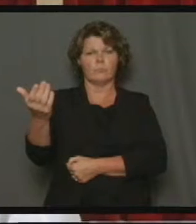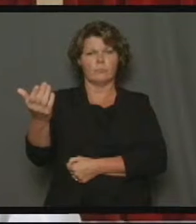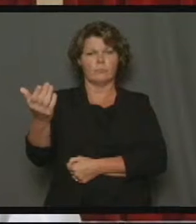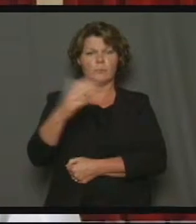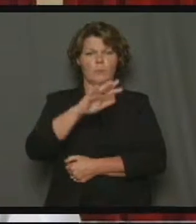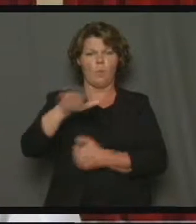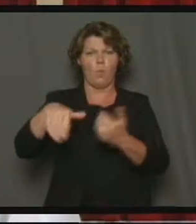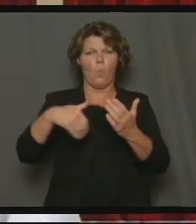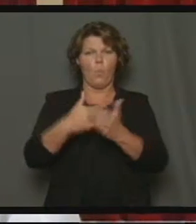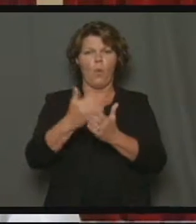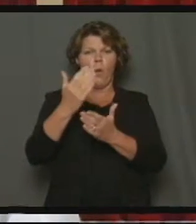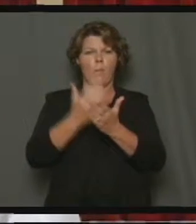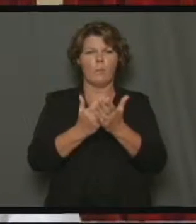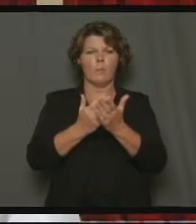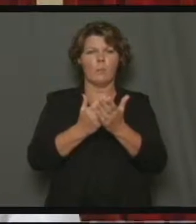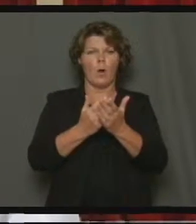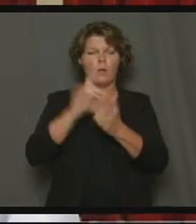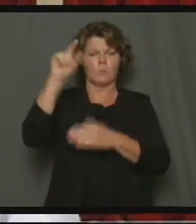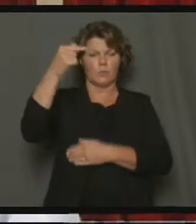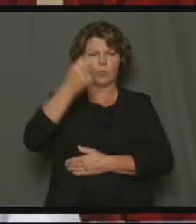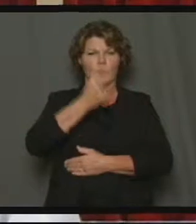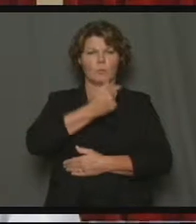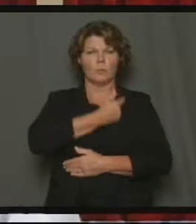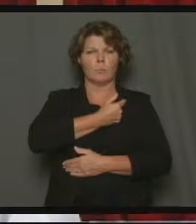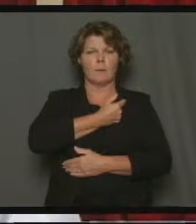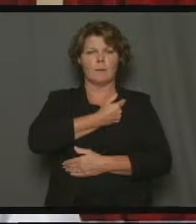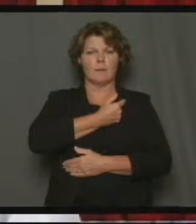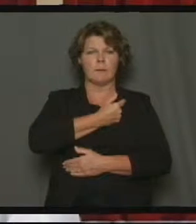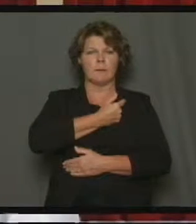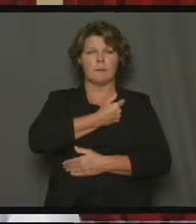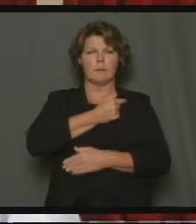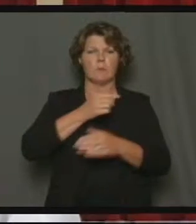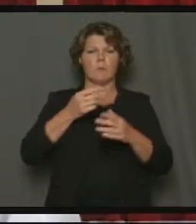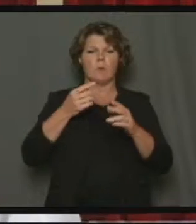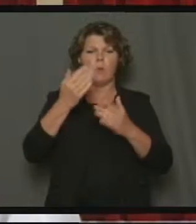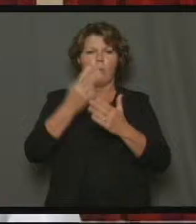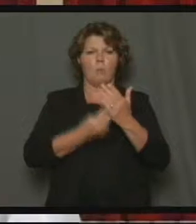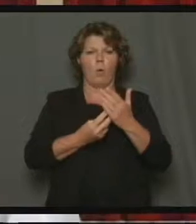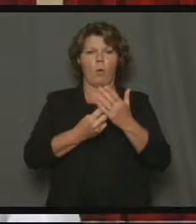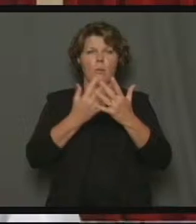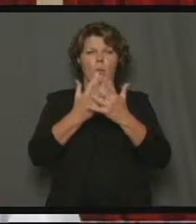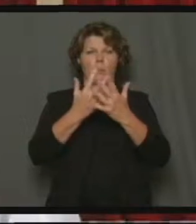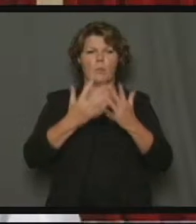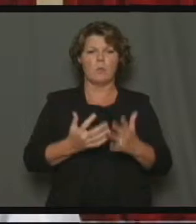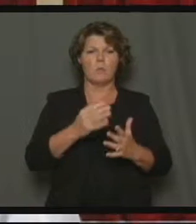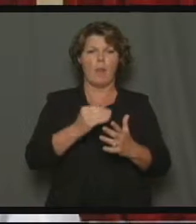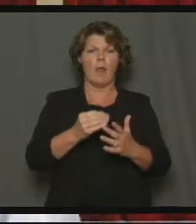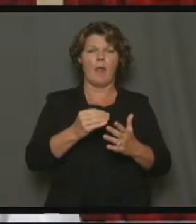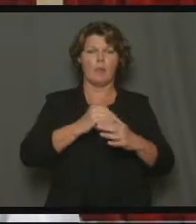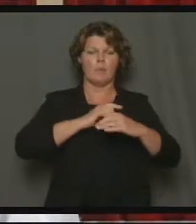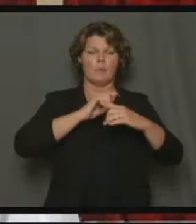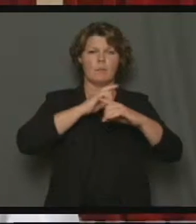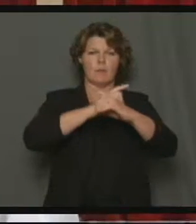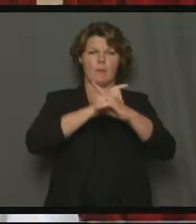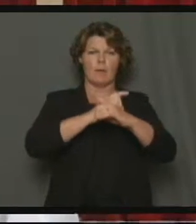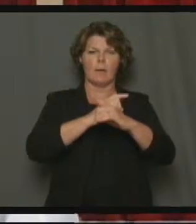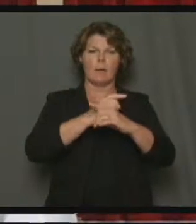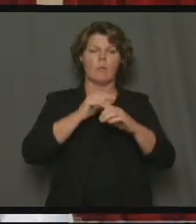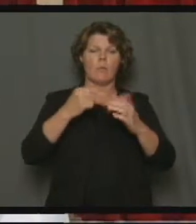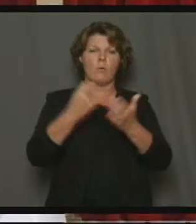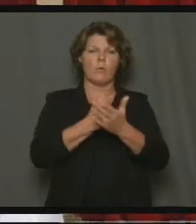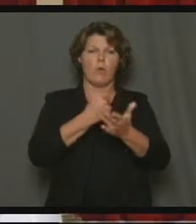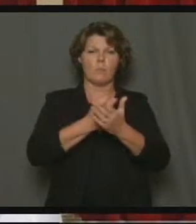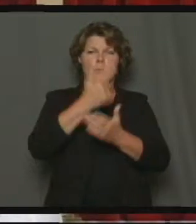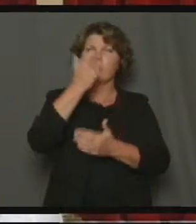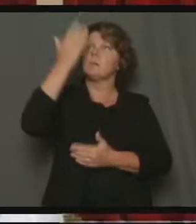all partakers with me of grace, both in my imprisonment and in the defense and confirmation of the gospel. For